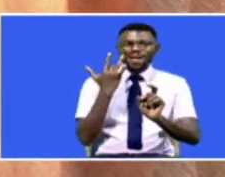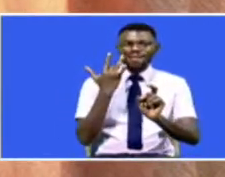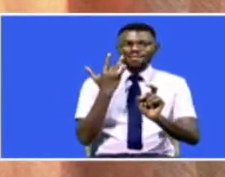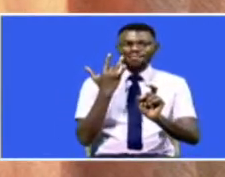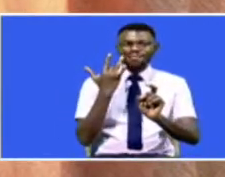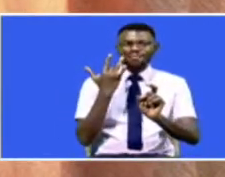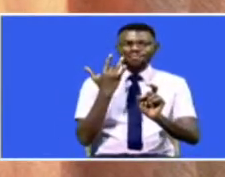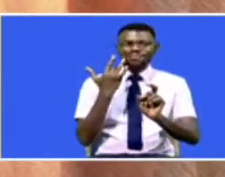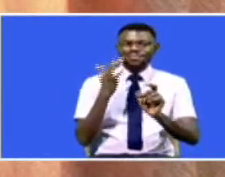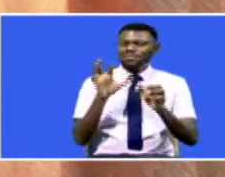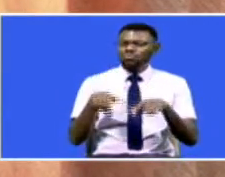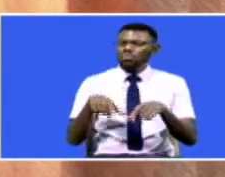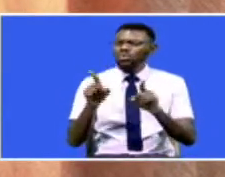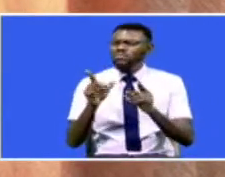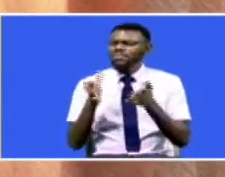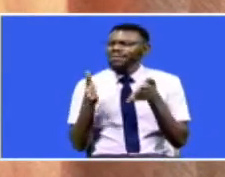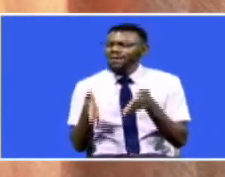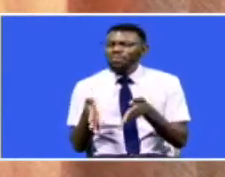link,